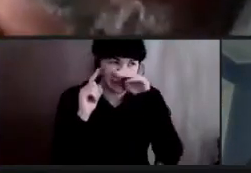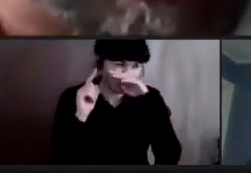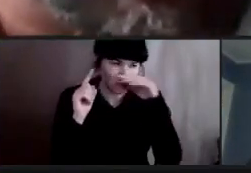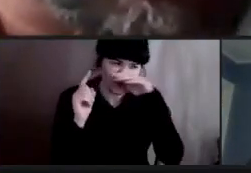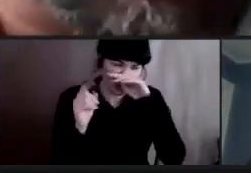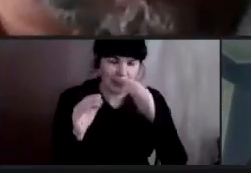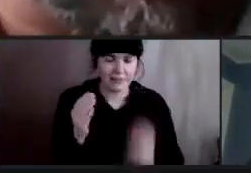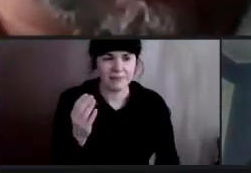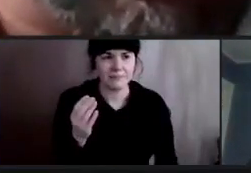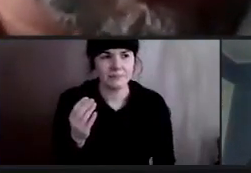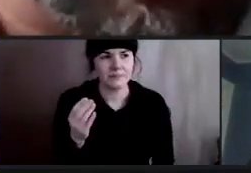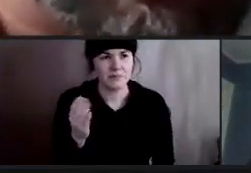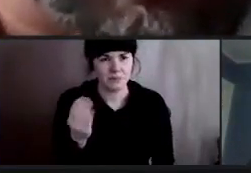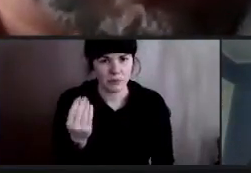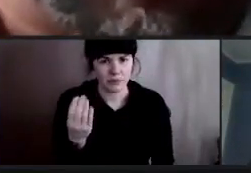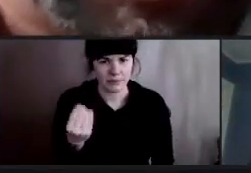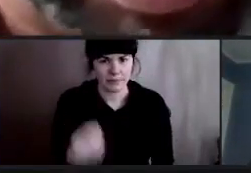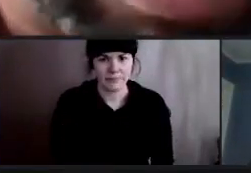know, throughout the